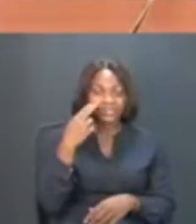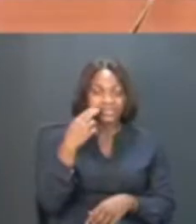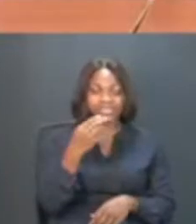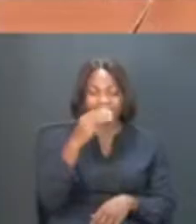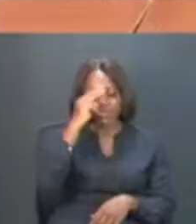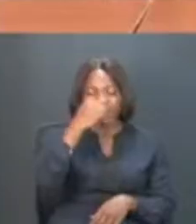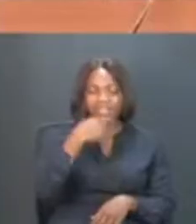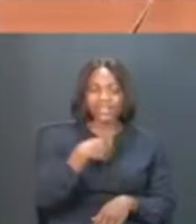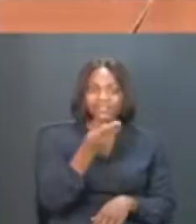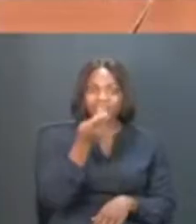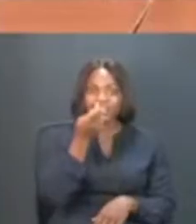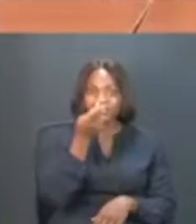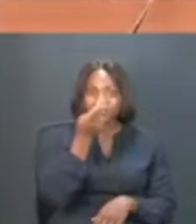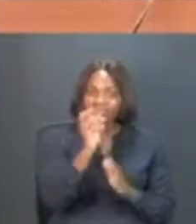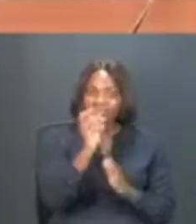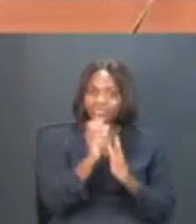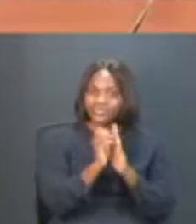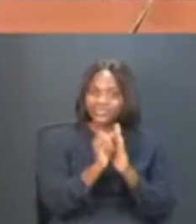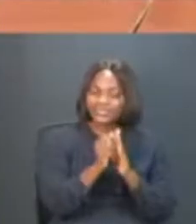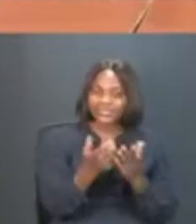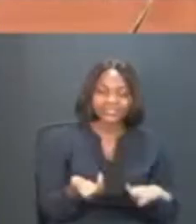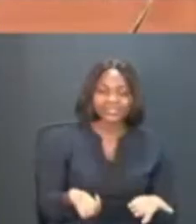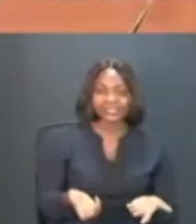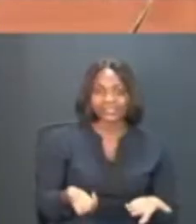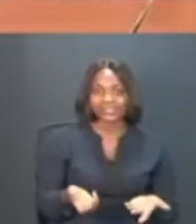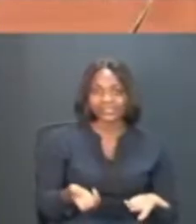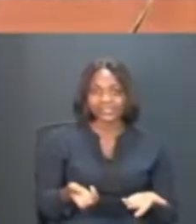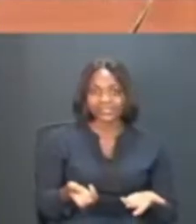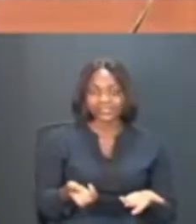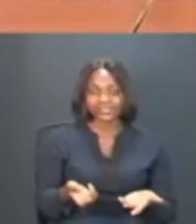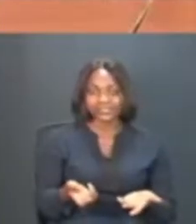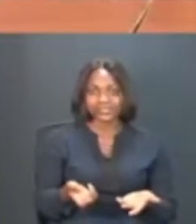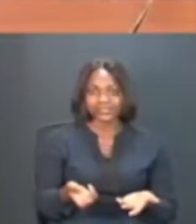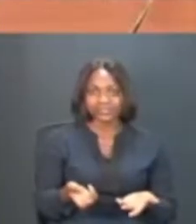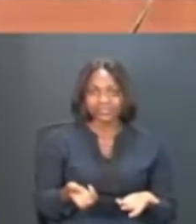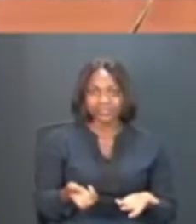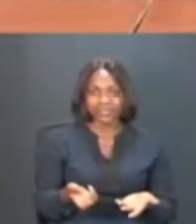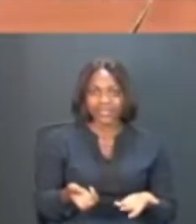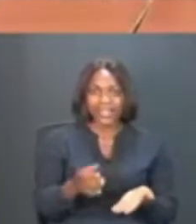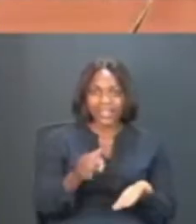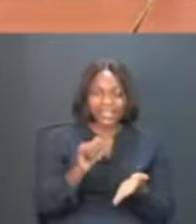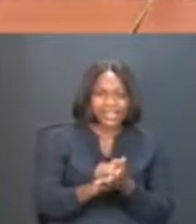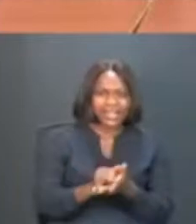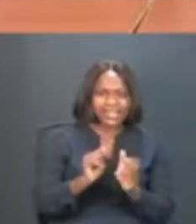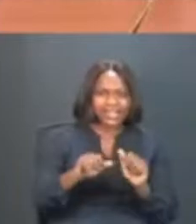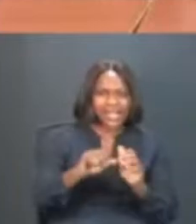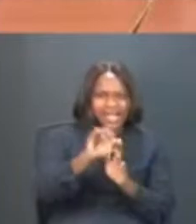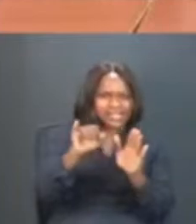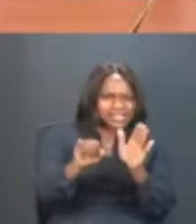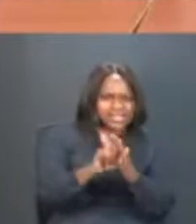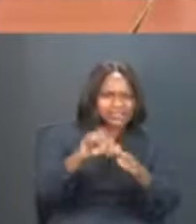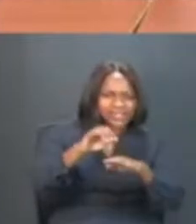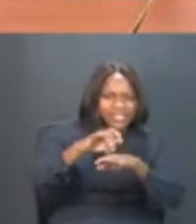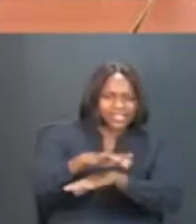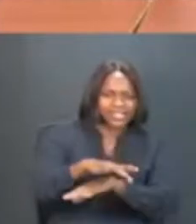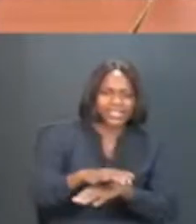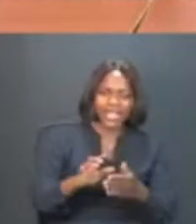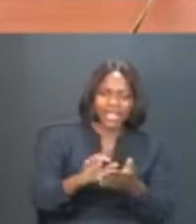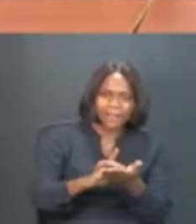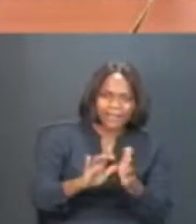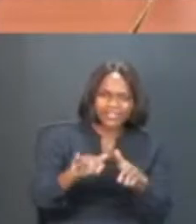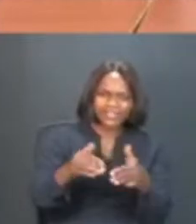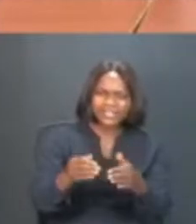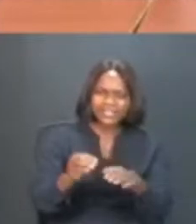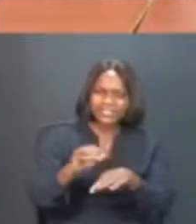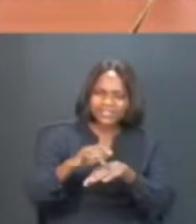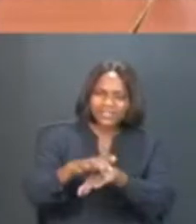call prostate cancer. When it can be diagnosed very early and treatment given to them